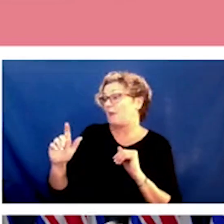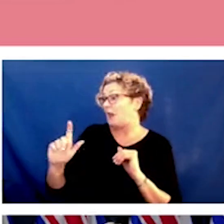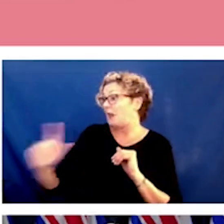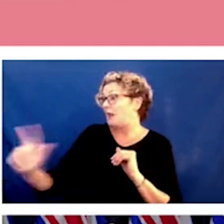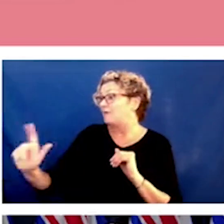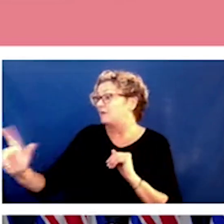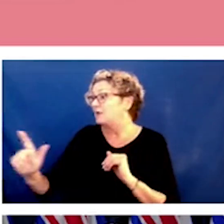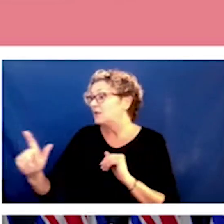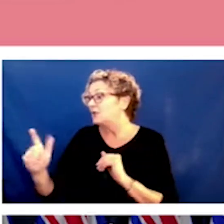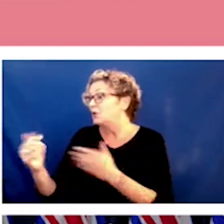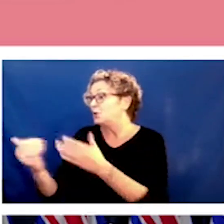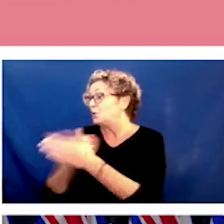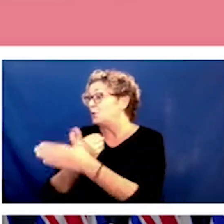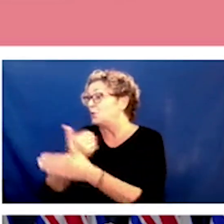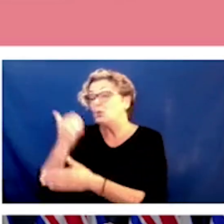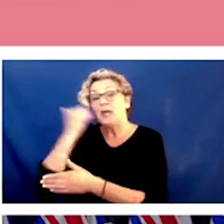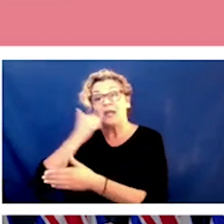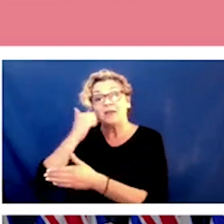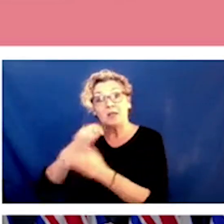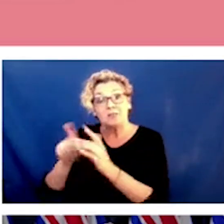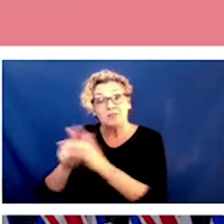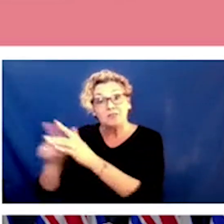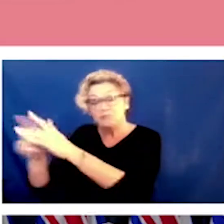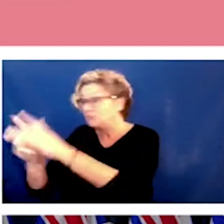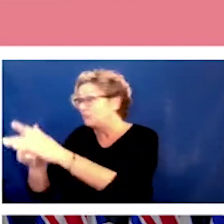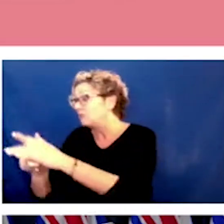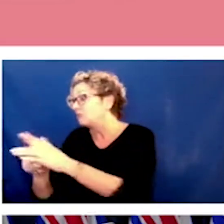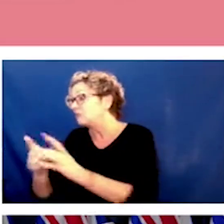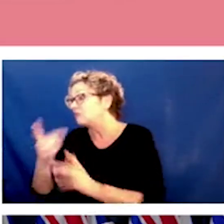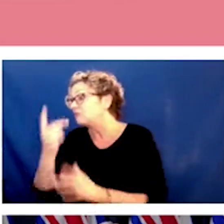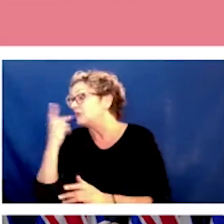reflected in the measures that have been taken in those provinces.